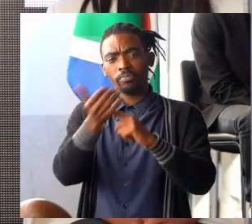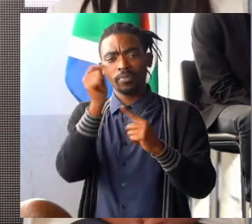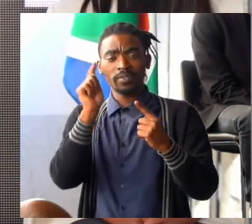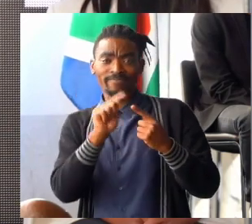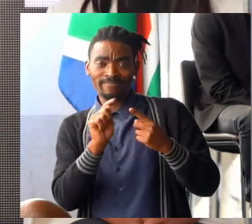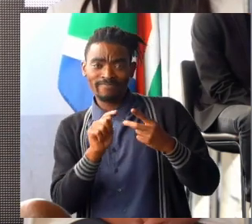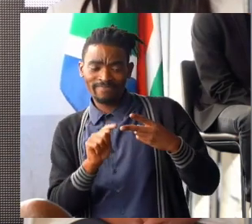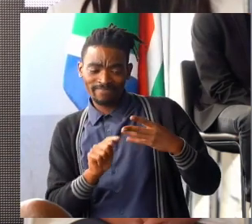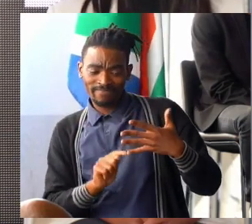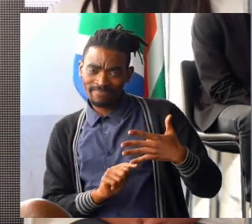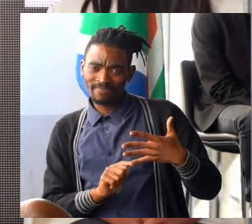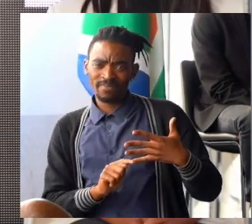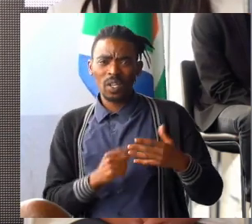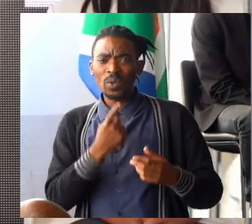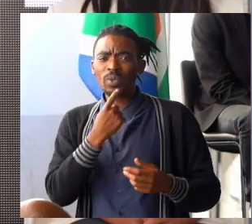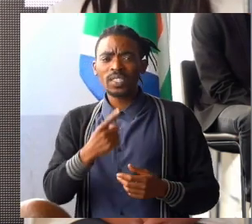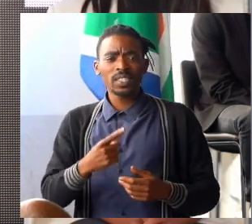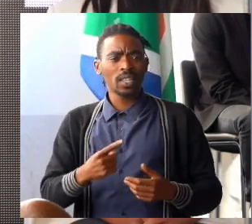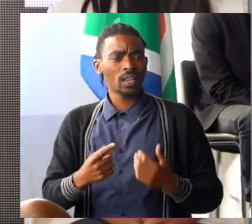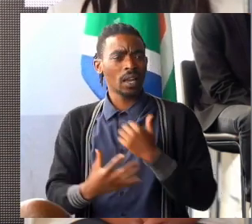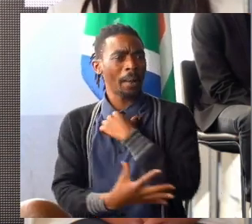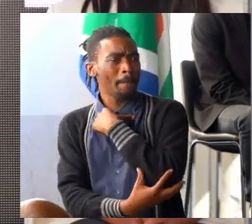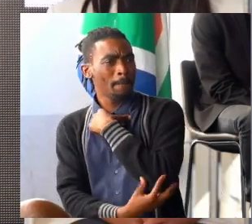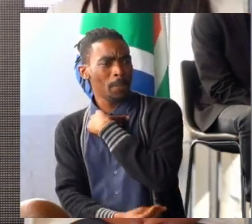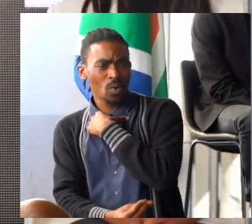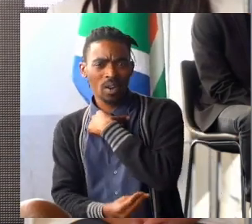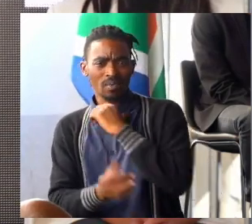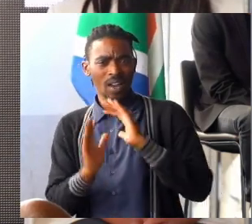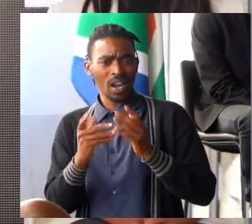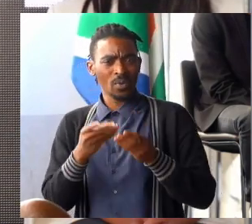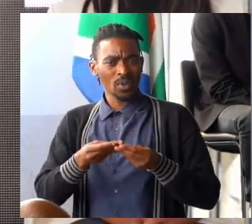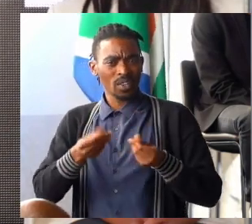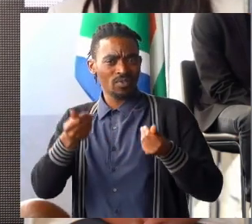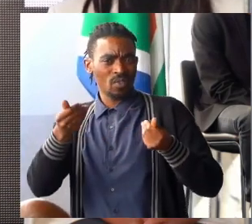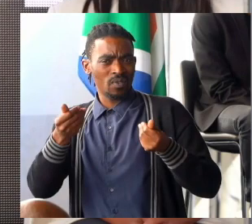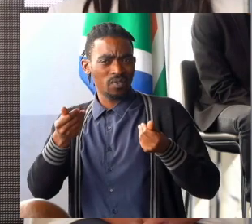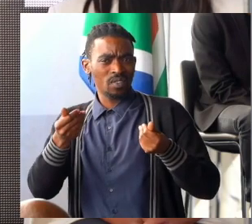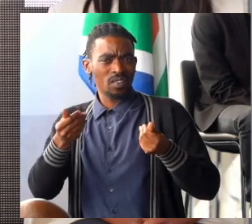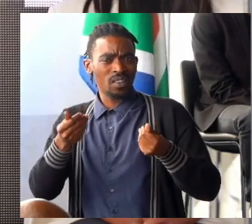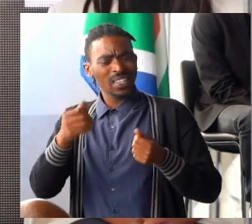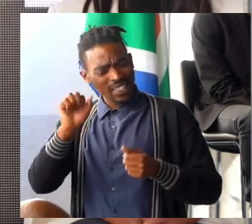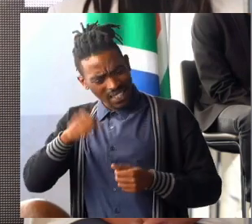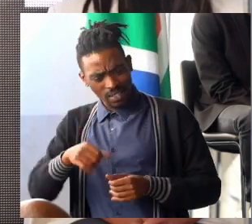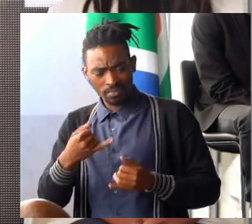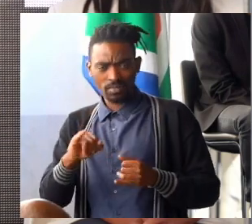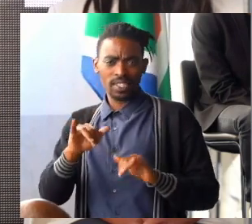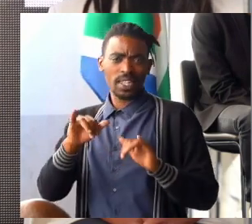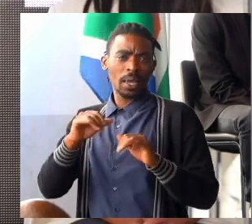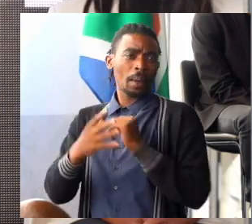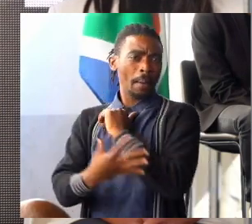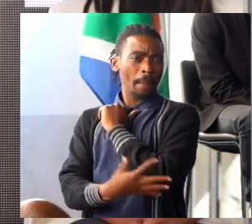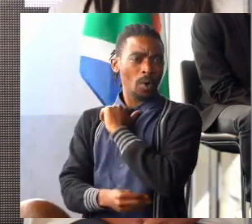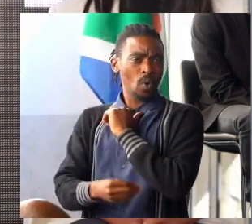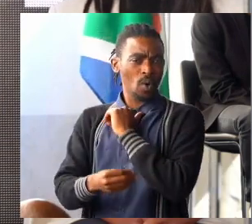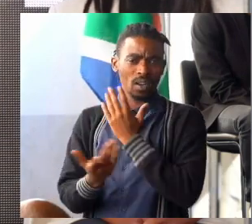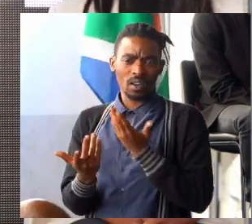We talk about poverty alleviation, which means you stay poor, but you just make it a little less